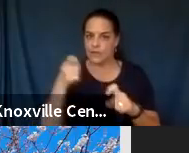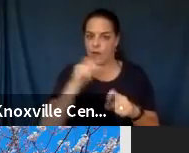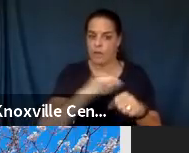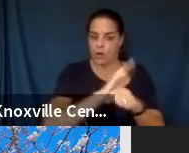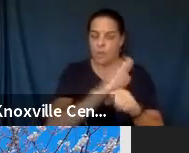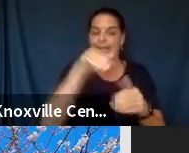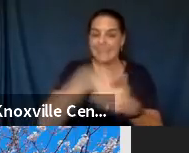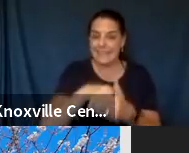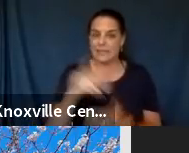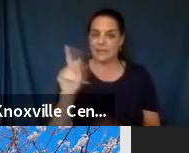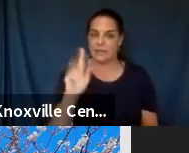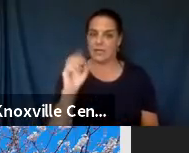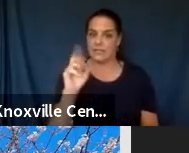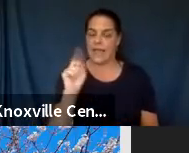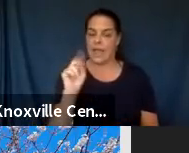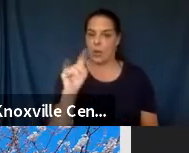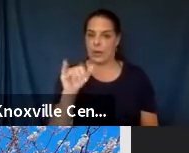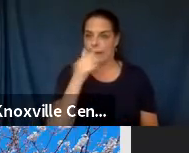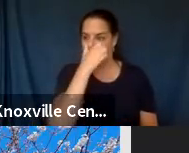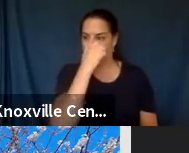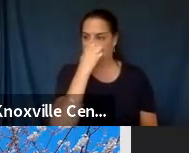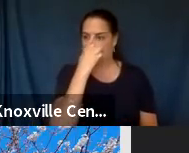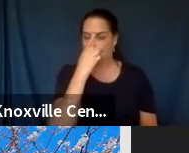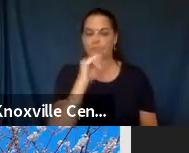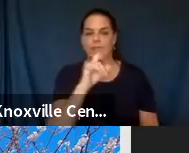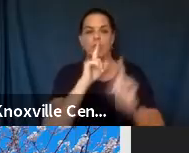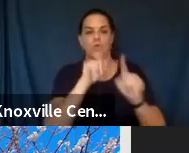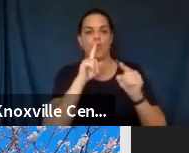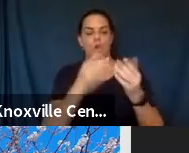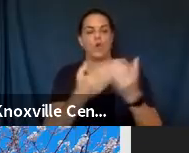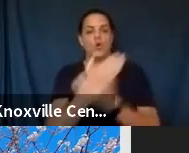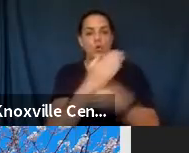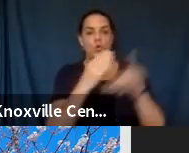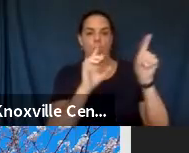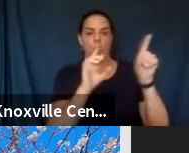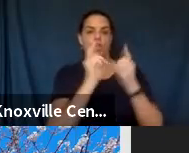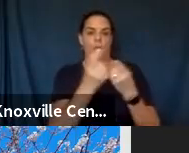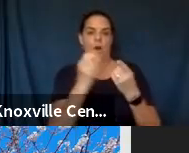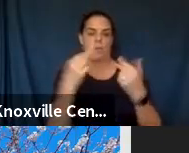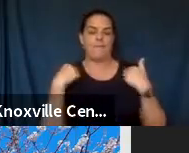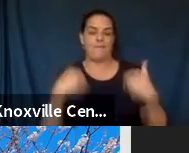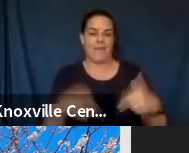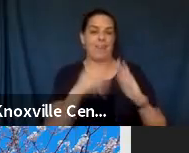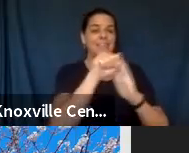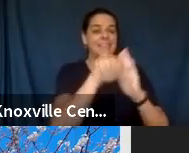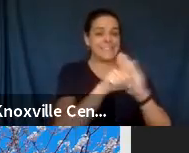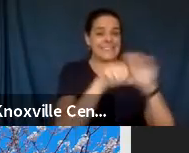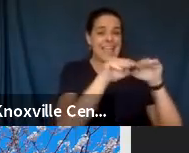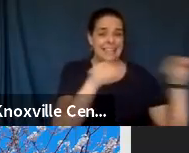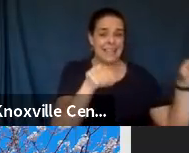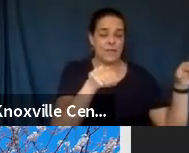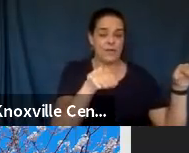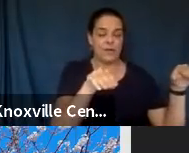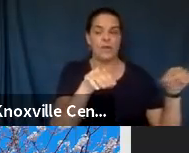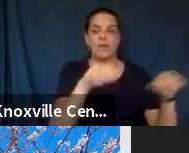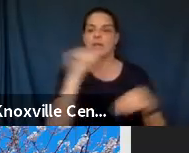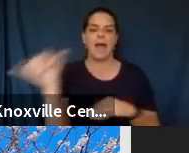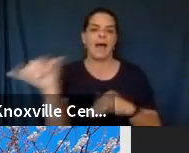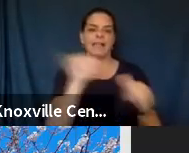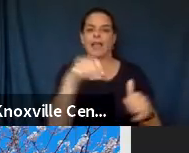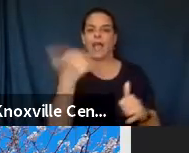Knox County that is reported through the Department of Health at the state level. Unlike most reportable diseases,